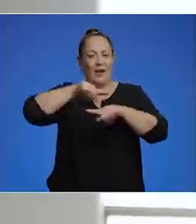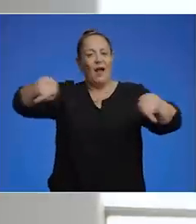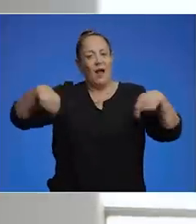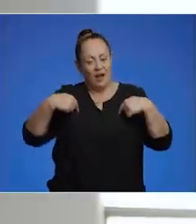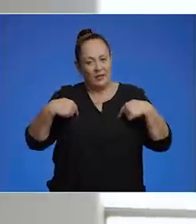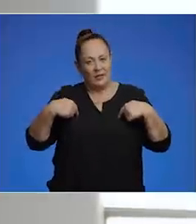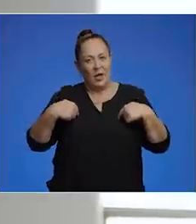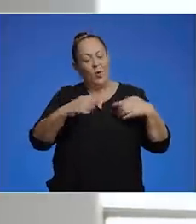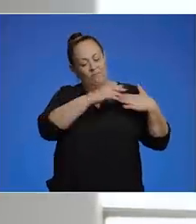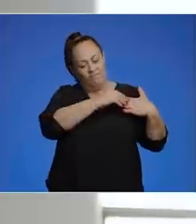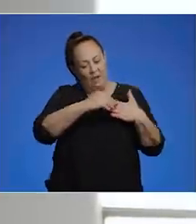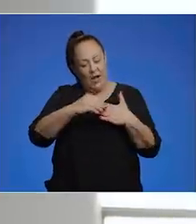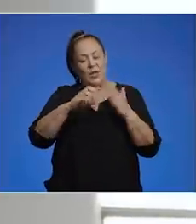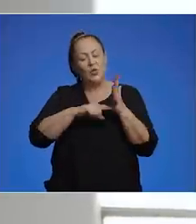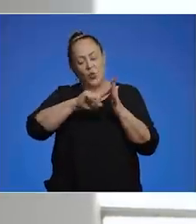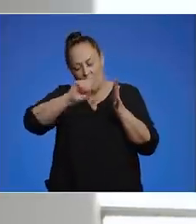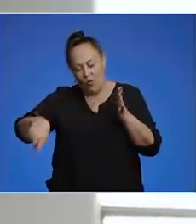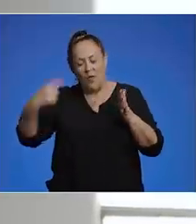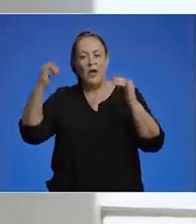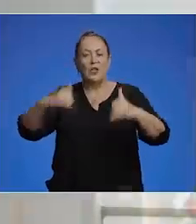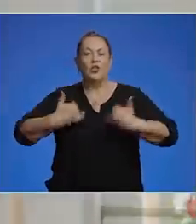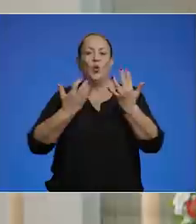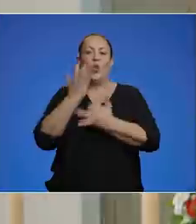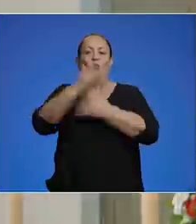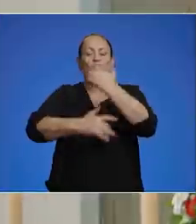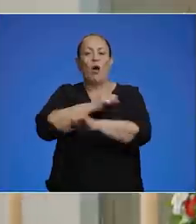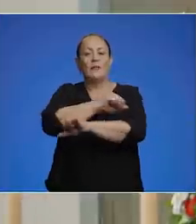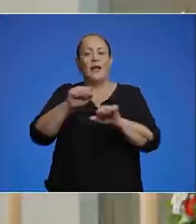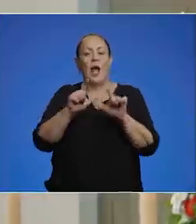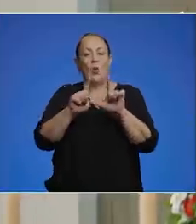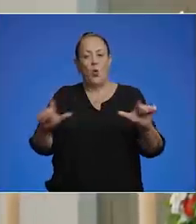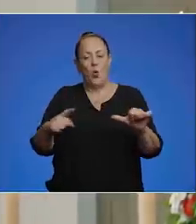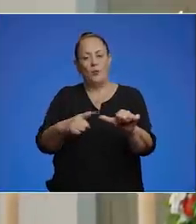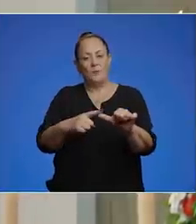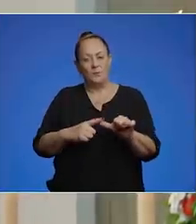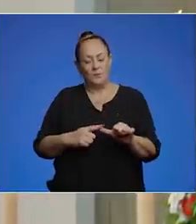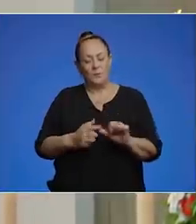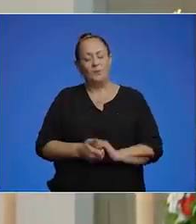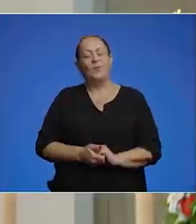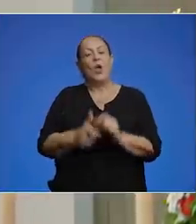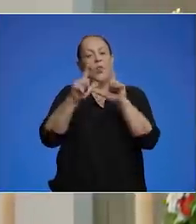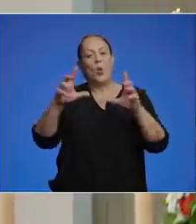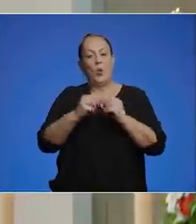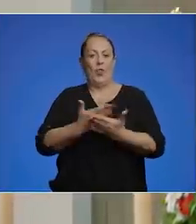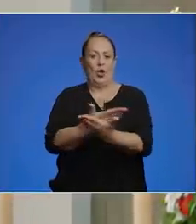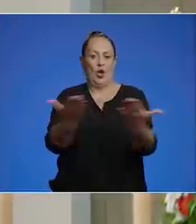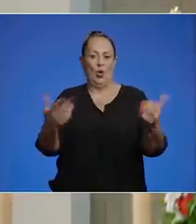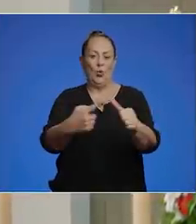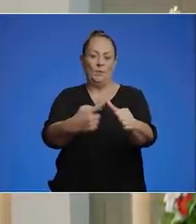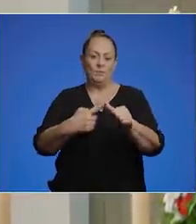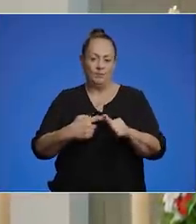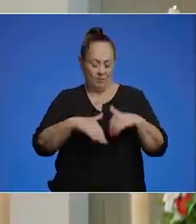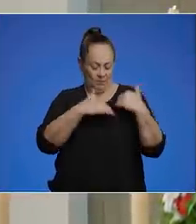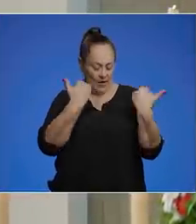us may be the cause of unending joy. Through Christ our Lord. Amen. The Lord be with you. And with